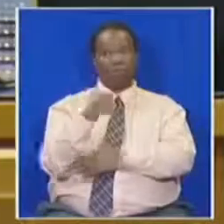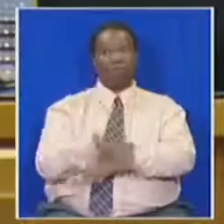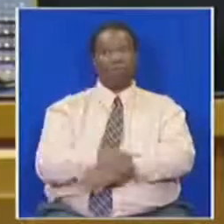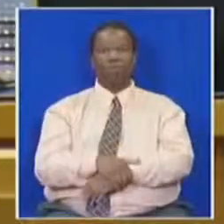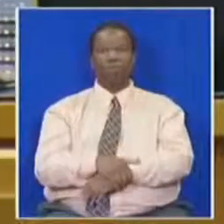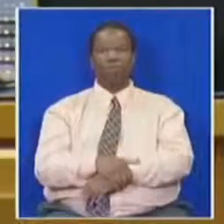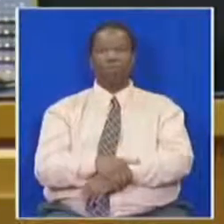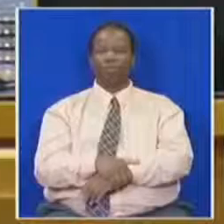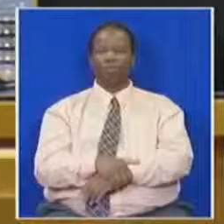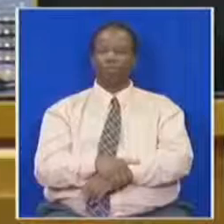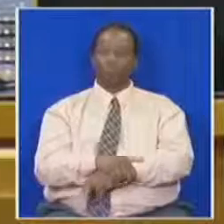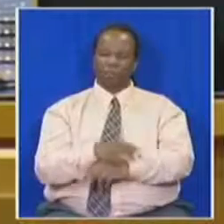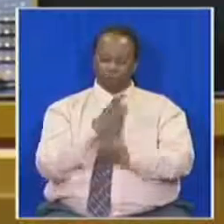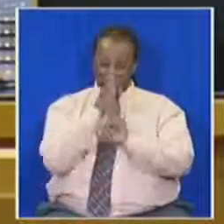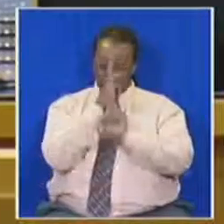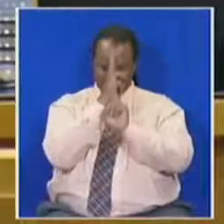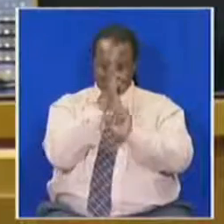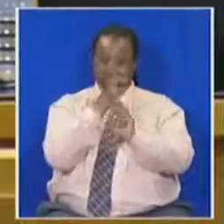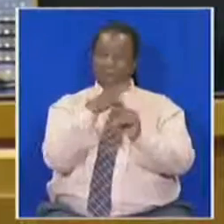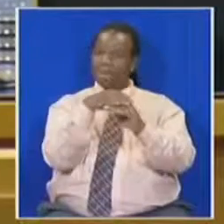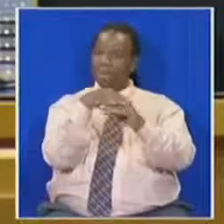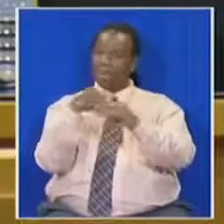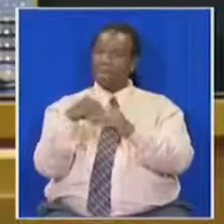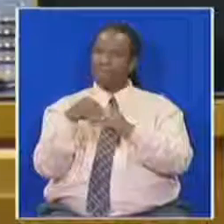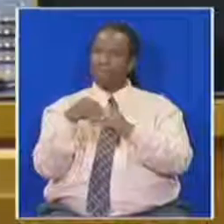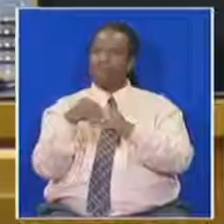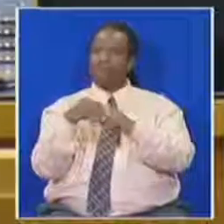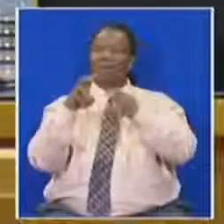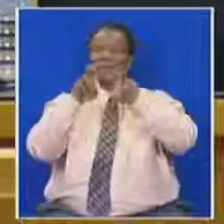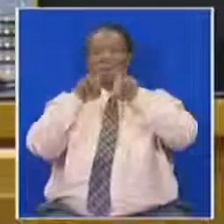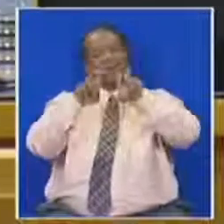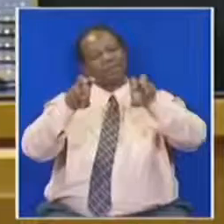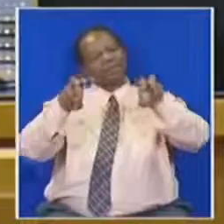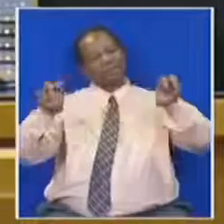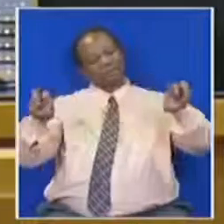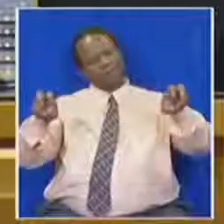Honorable members, please take your seats.